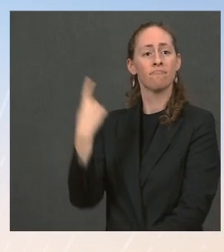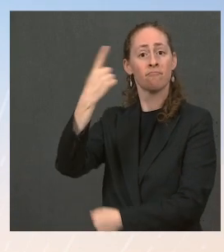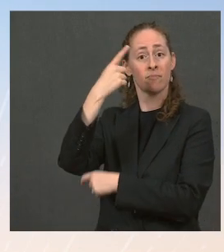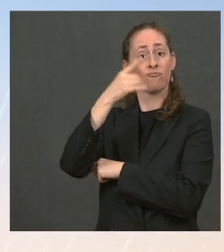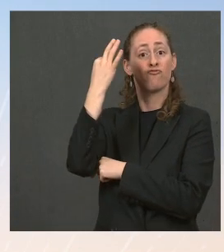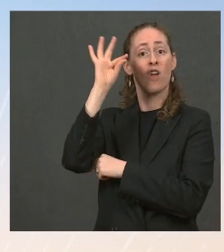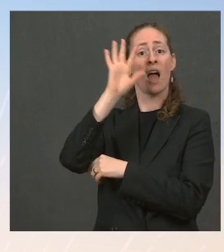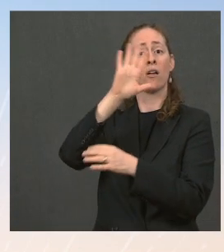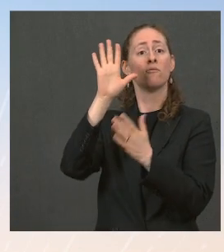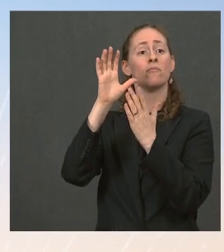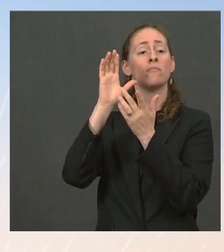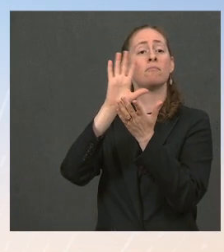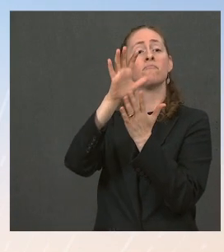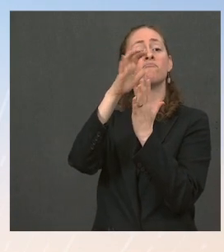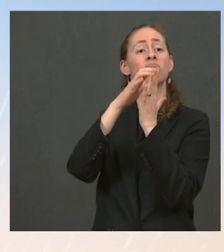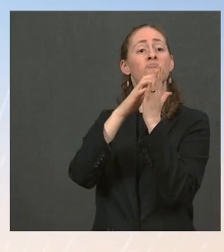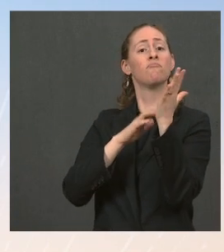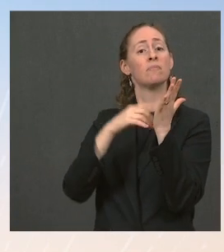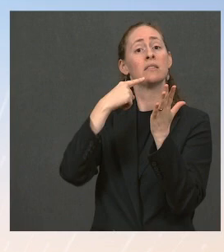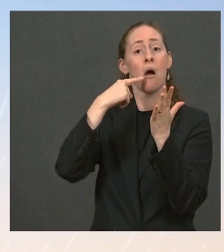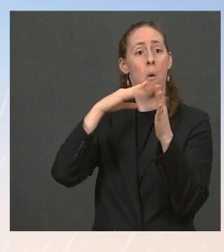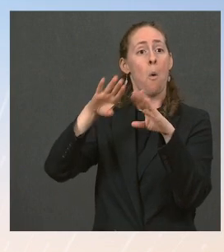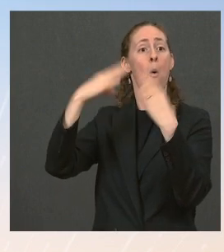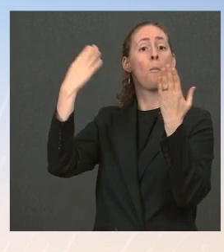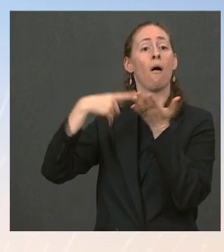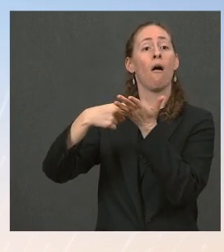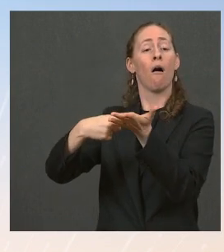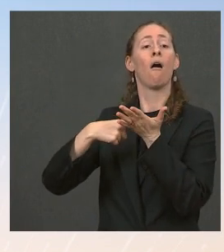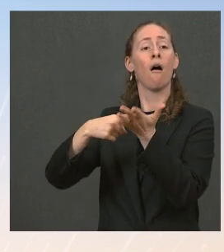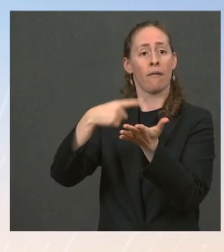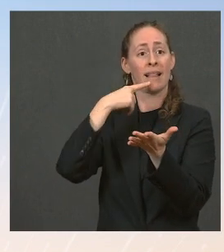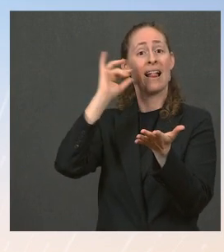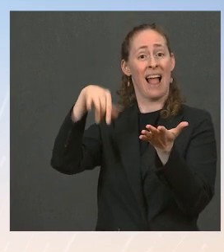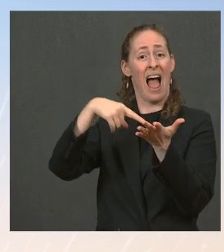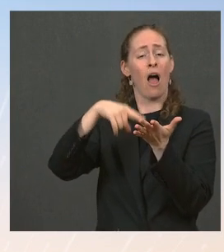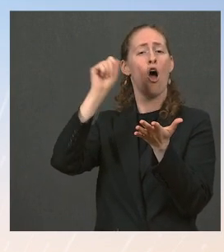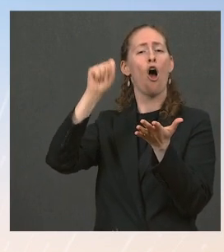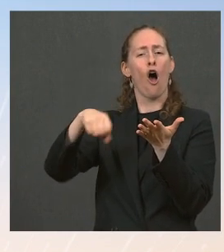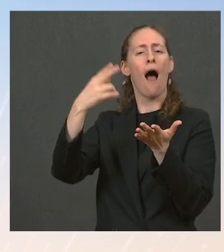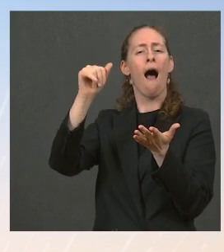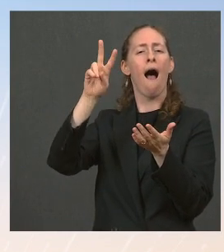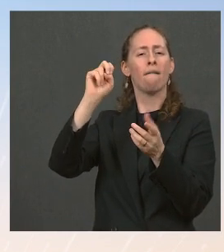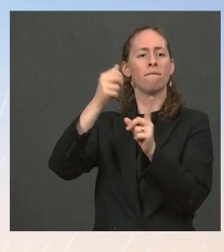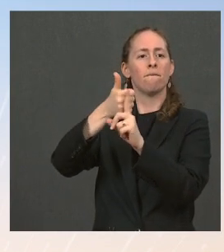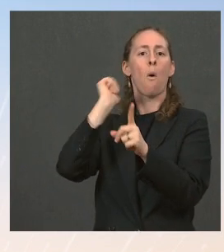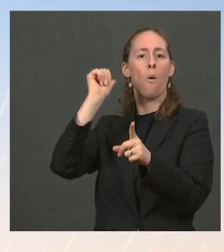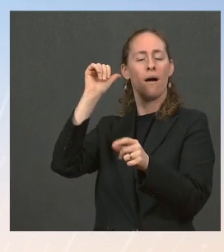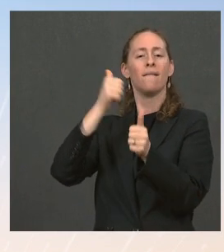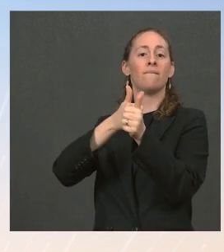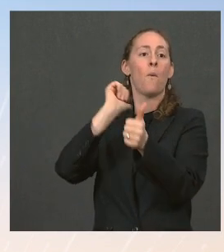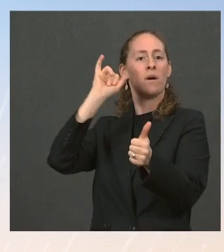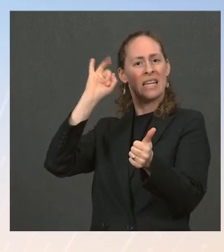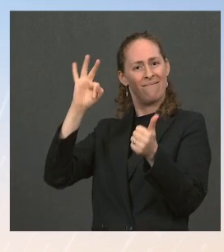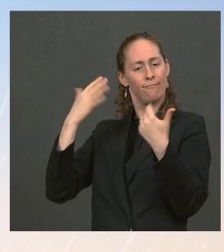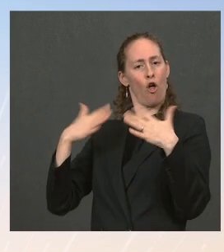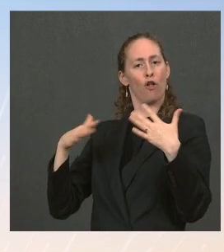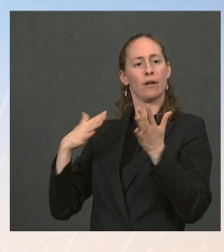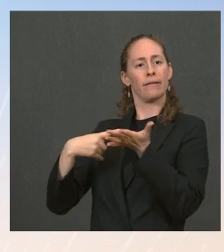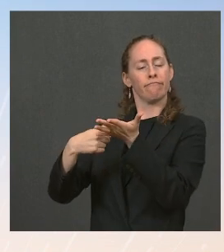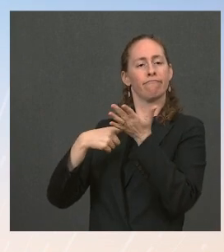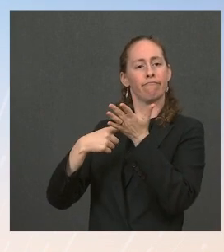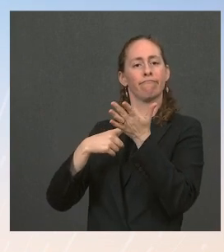consultation, quote, would have made it possible to avoid the situation. The English translation said the situation would have benefited from open consultation.